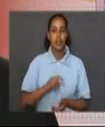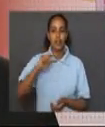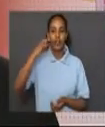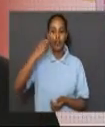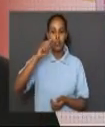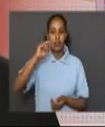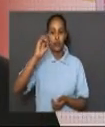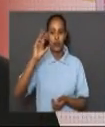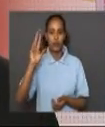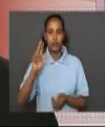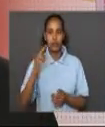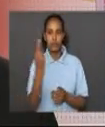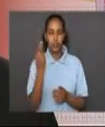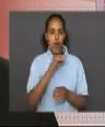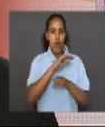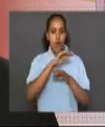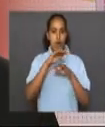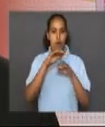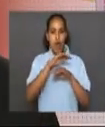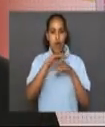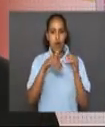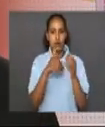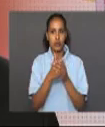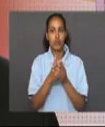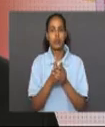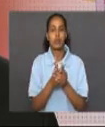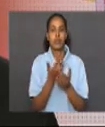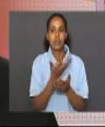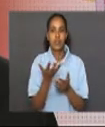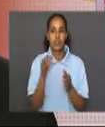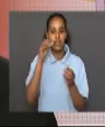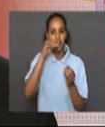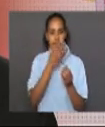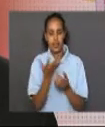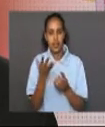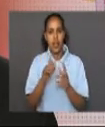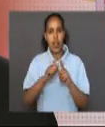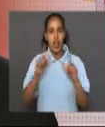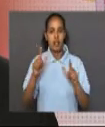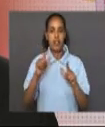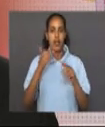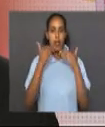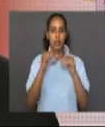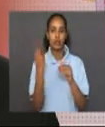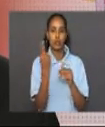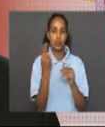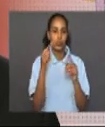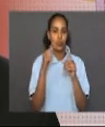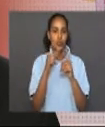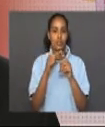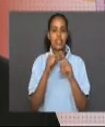Nitric acid is used for all sorts of things, although a large amount is used